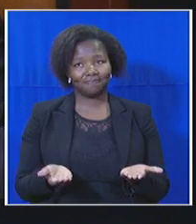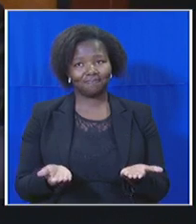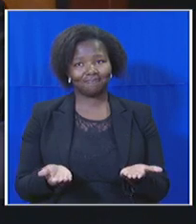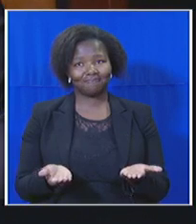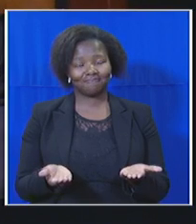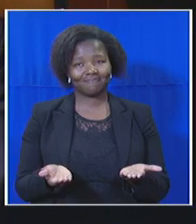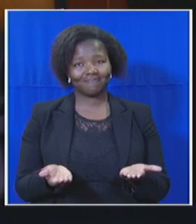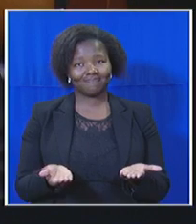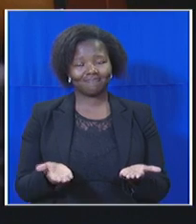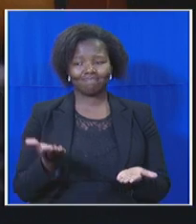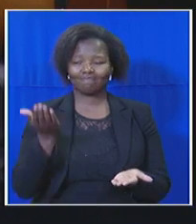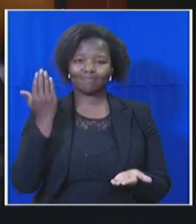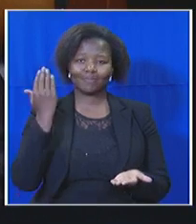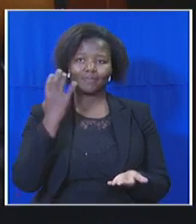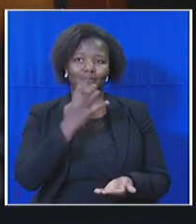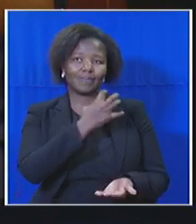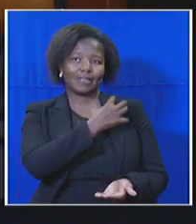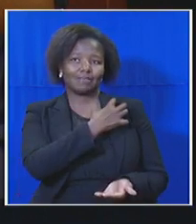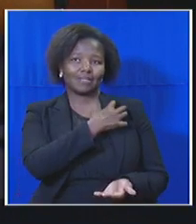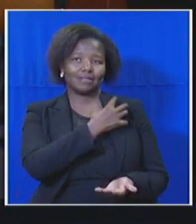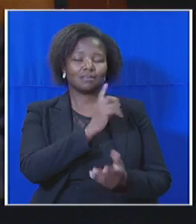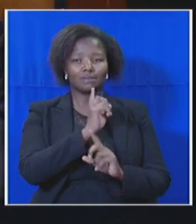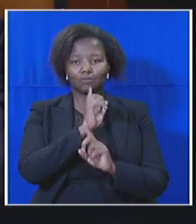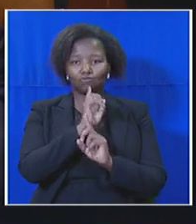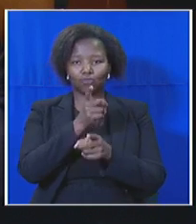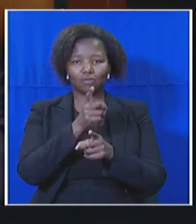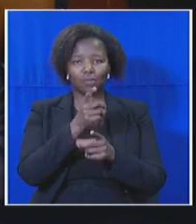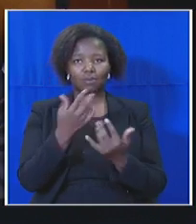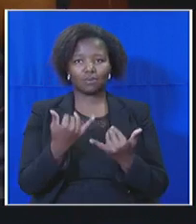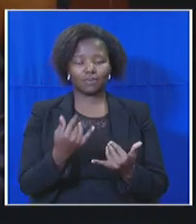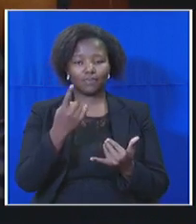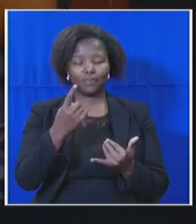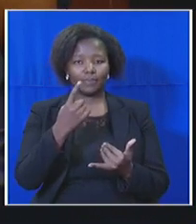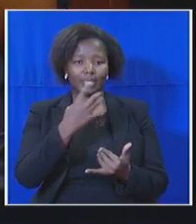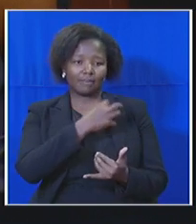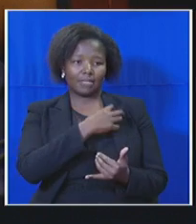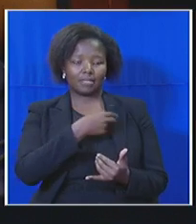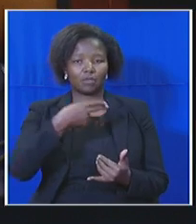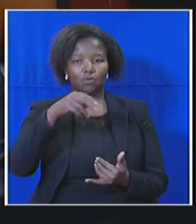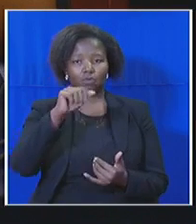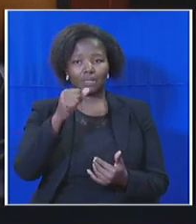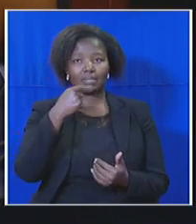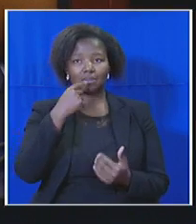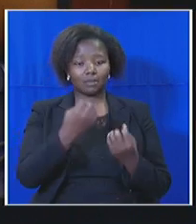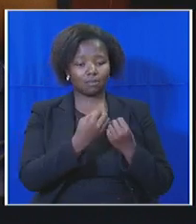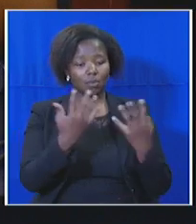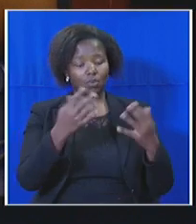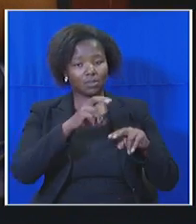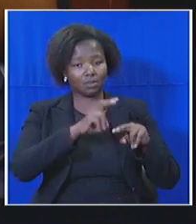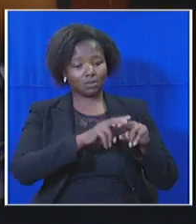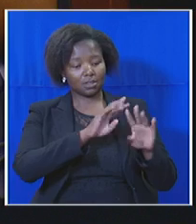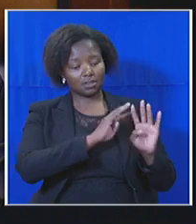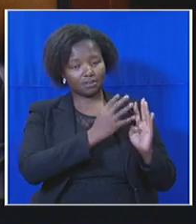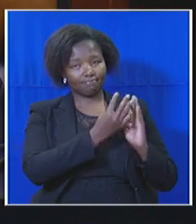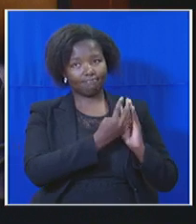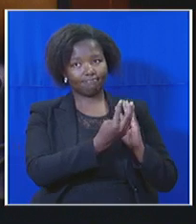during the ministerial responses earlier on, the Minister of Home Affairs said that many in the opposition benches, particularly